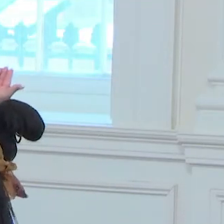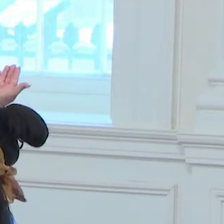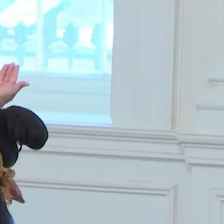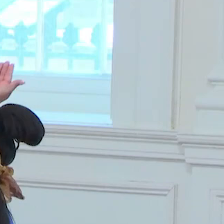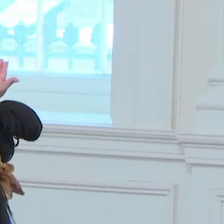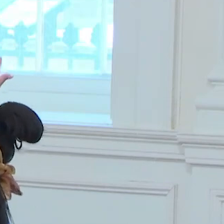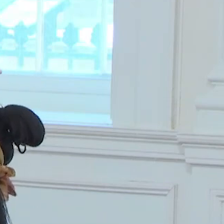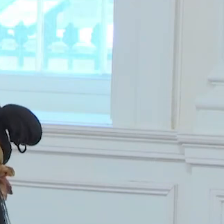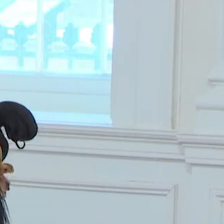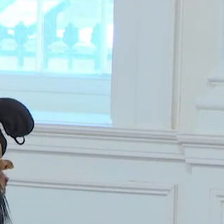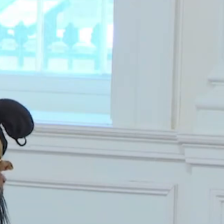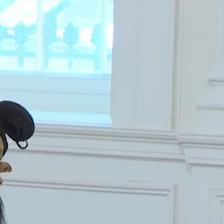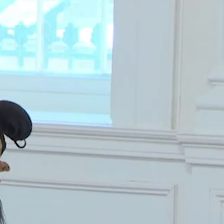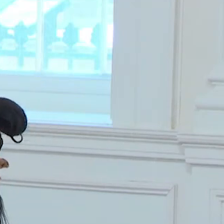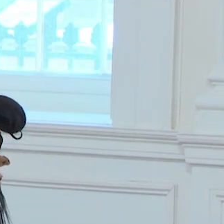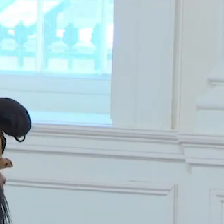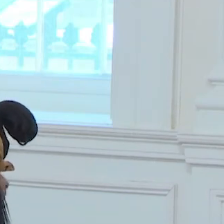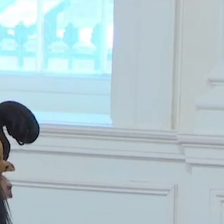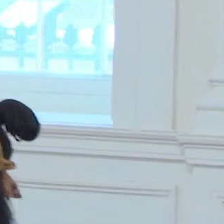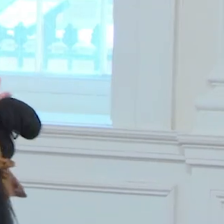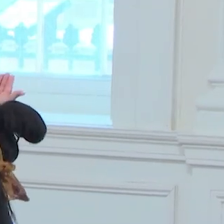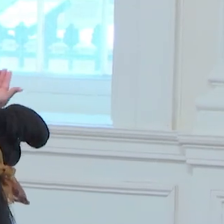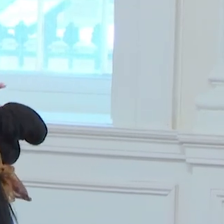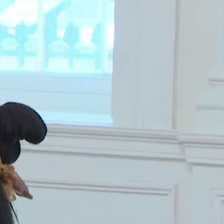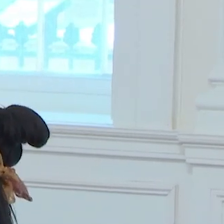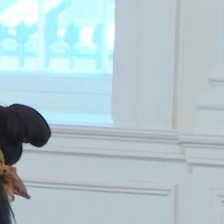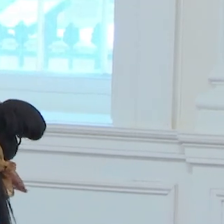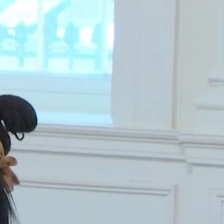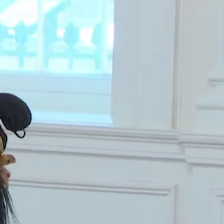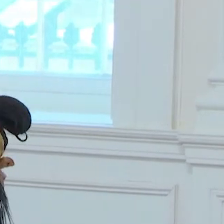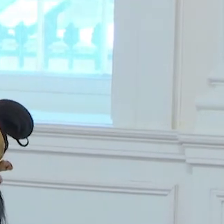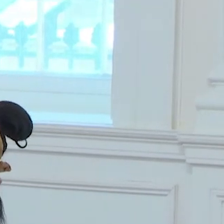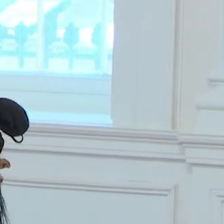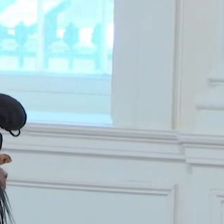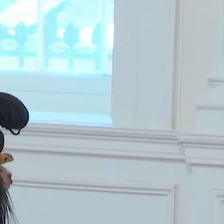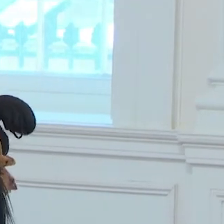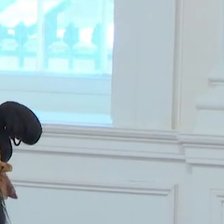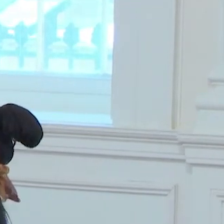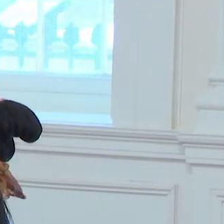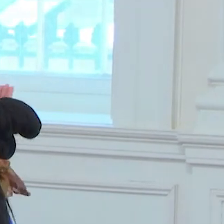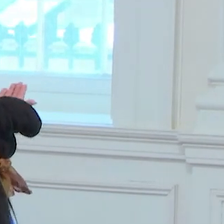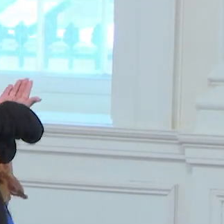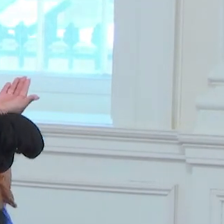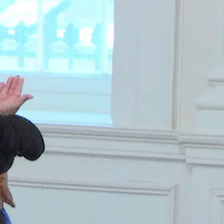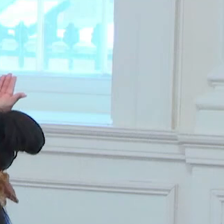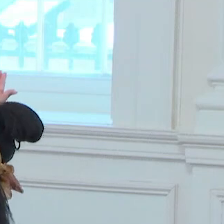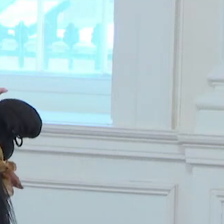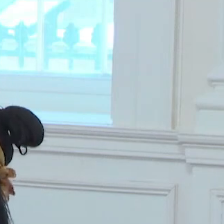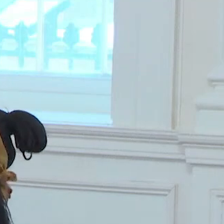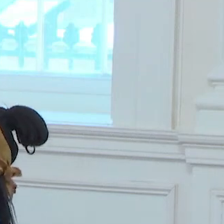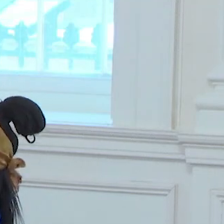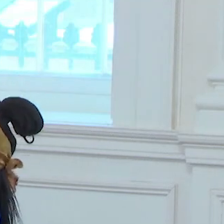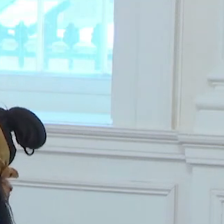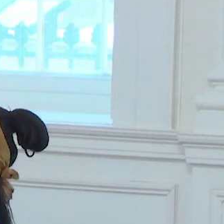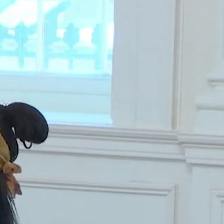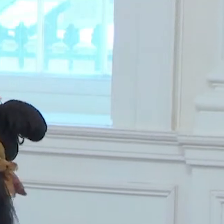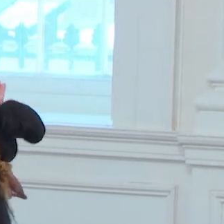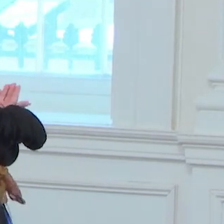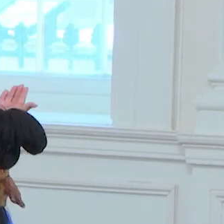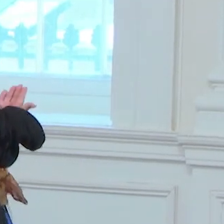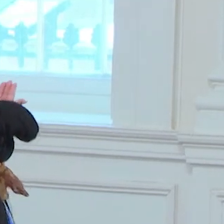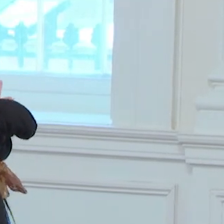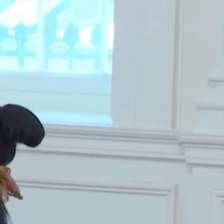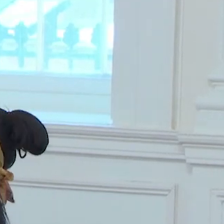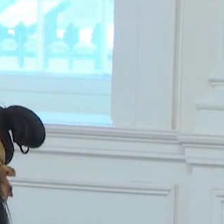South America, to the Caribbean, to Australia, to Africa, to China and Russia,